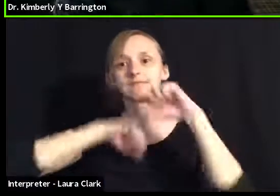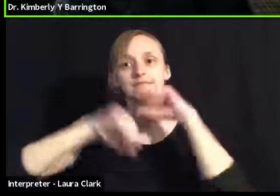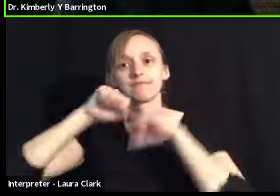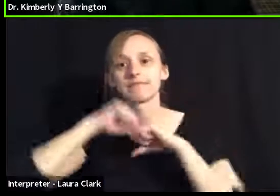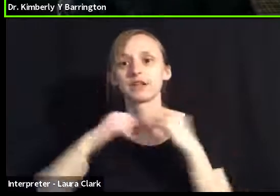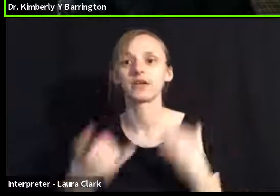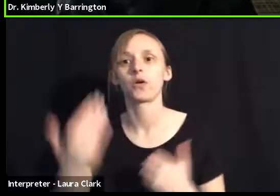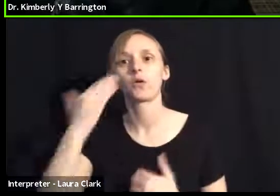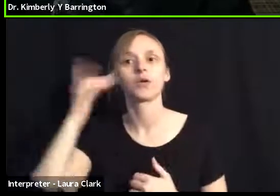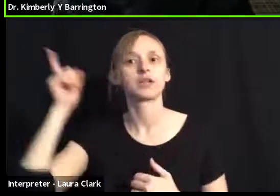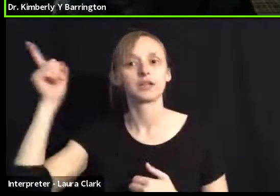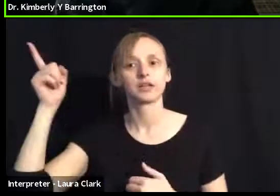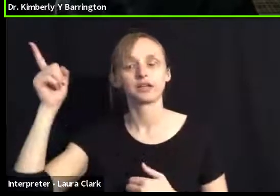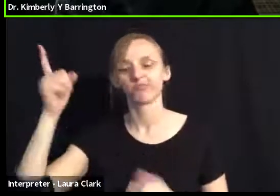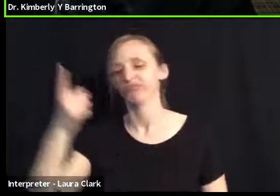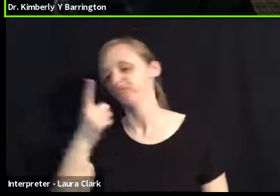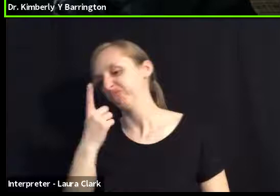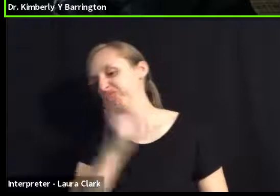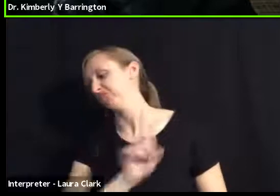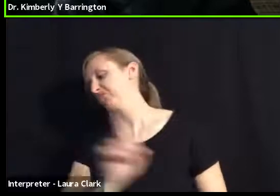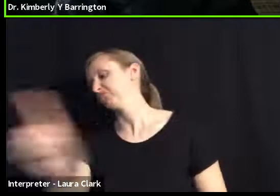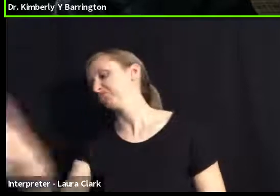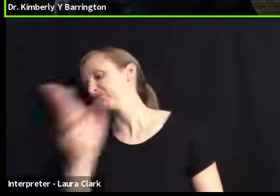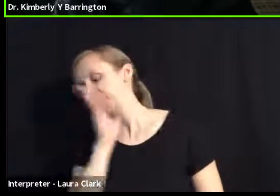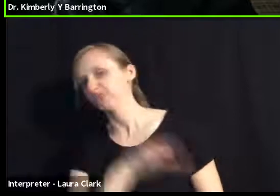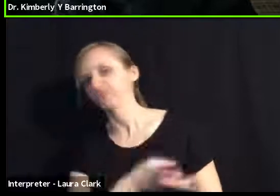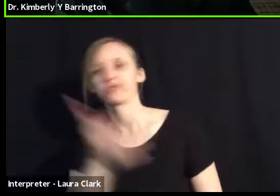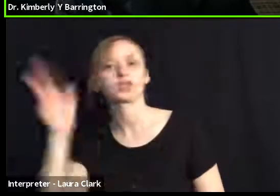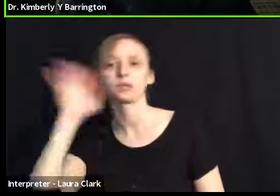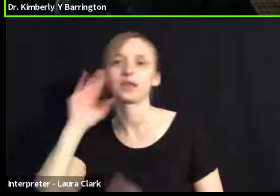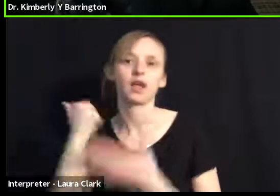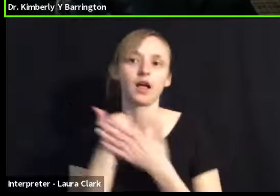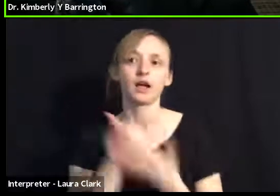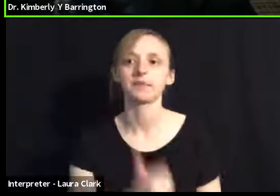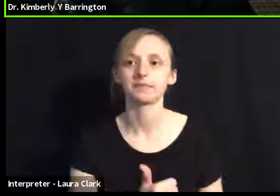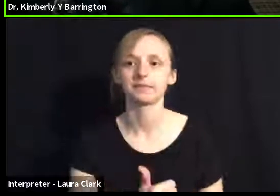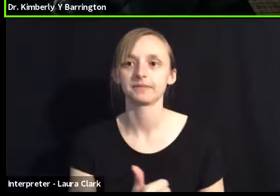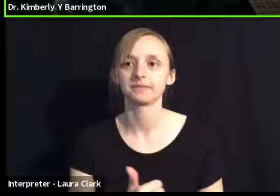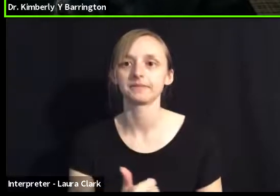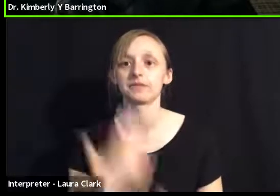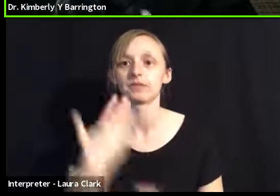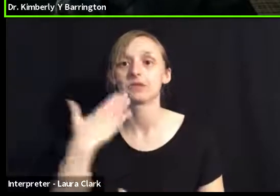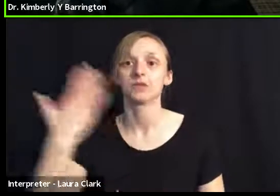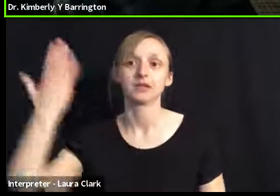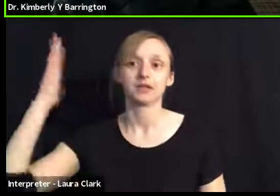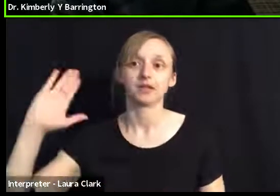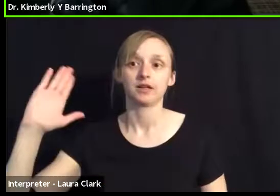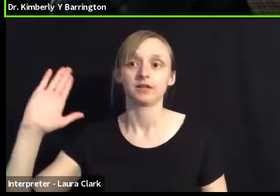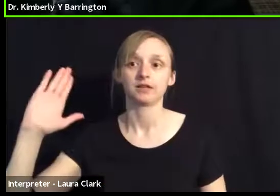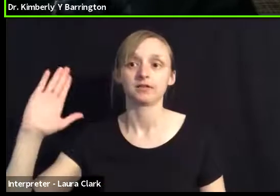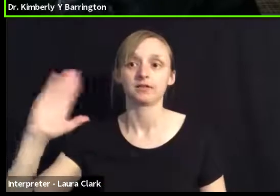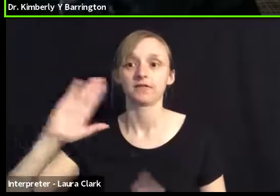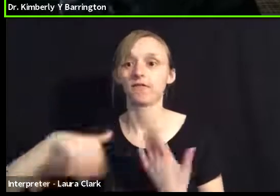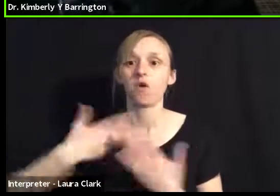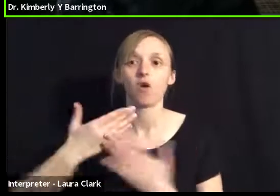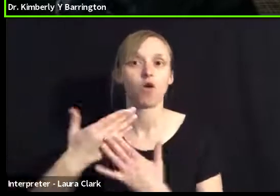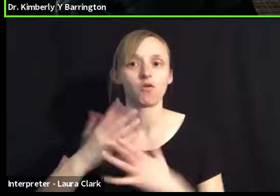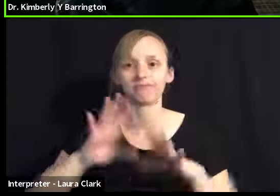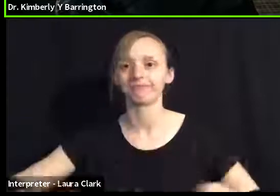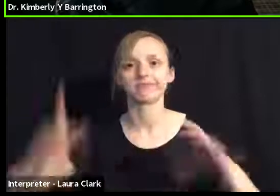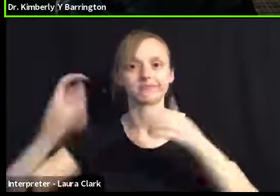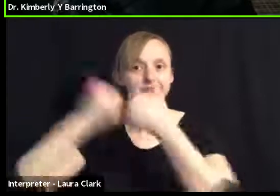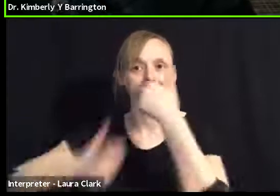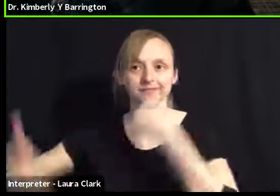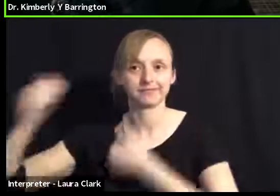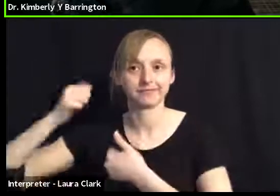will not pass you by. He is a God. And he is a good God. He's the God of all things. And I